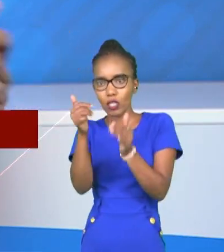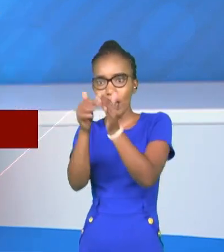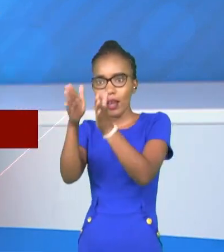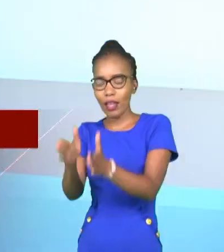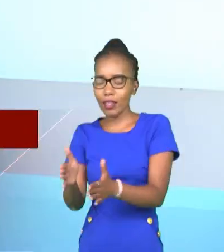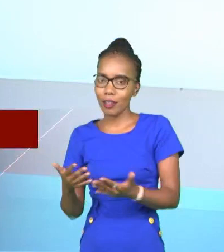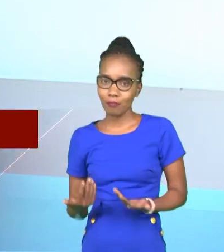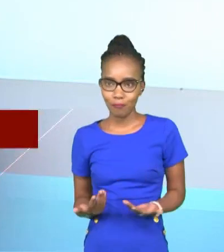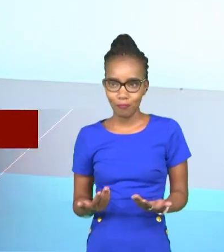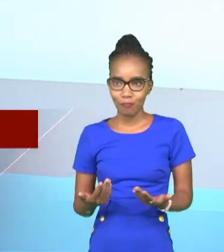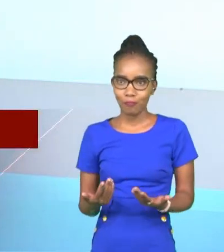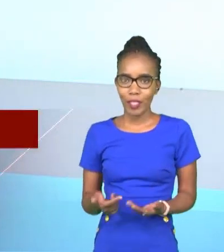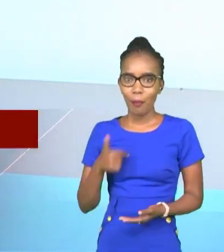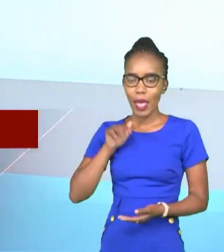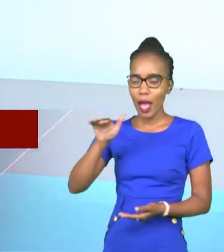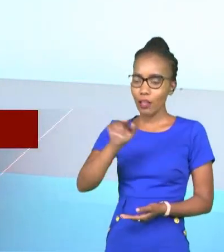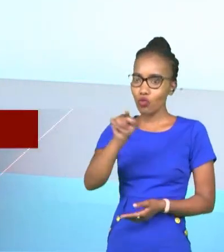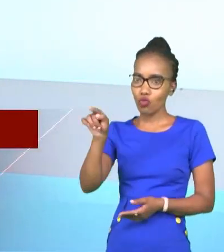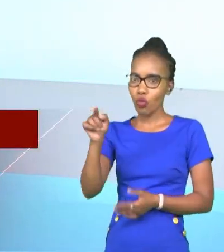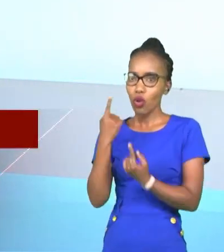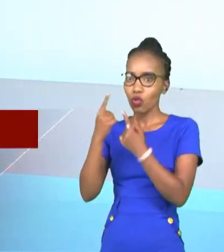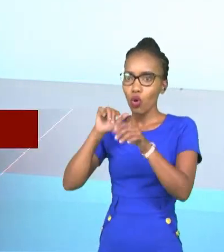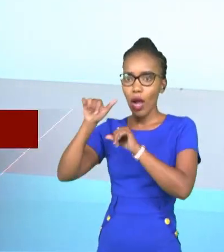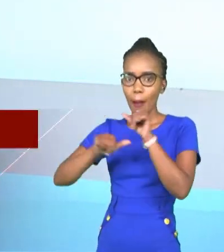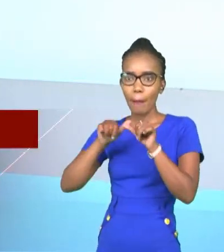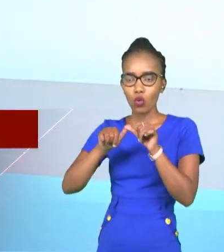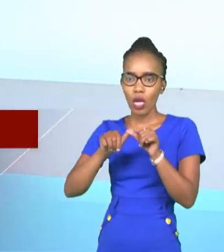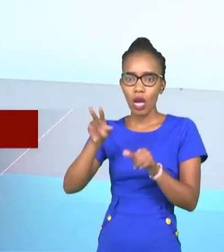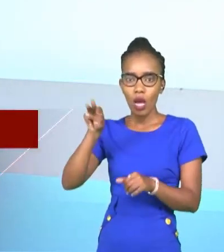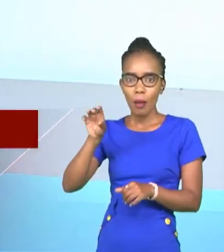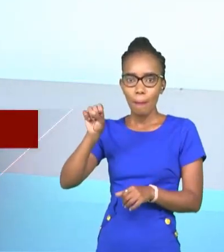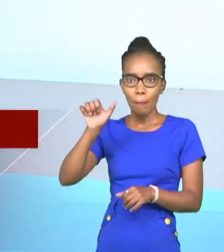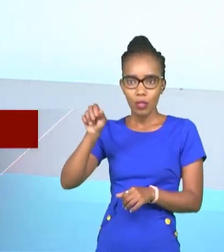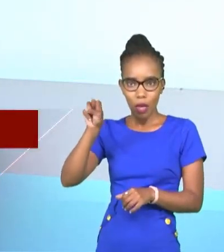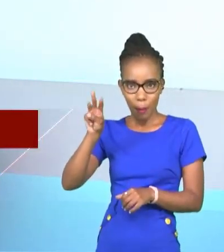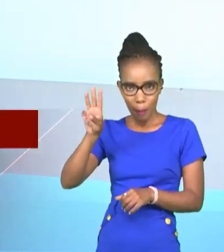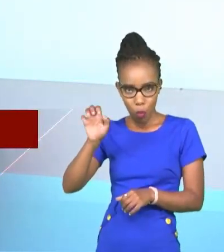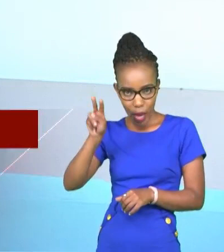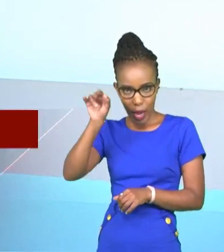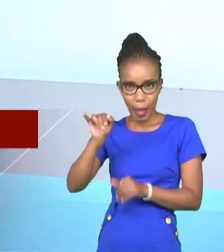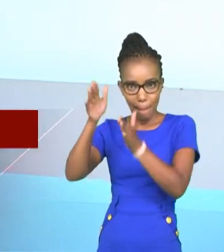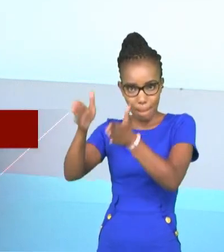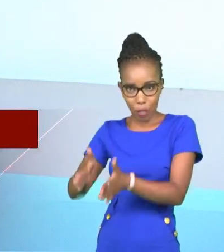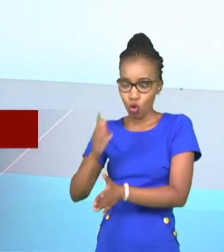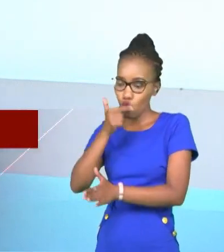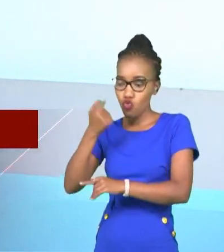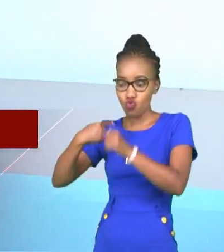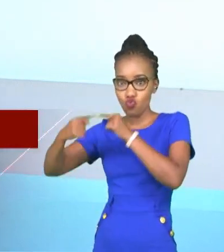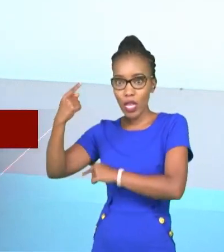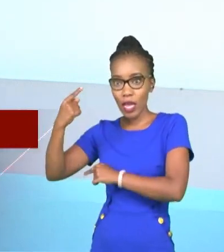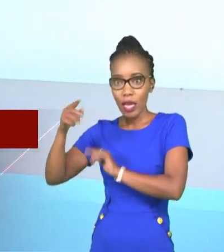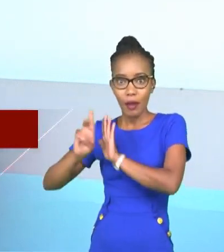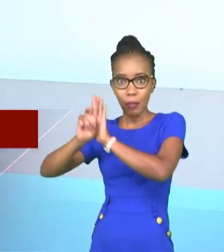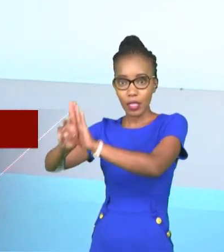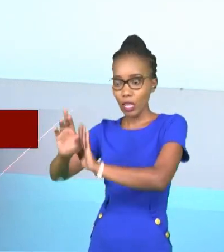Kimilo, let me ask you a question. You've talked of Musabweni and Ruto's person one. Mm. One alliance says that,